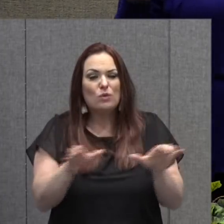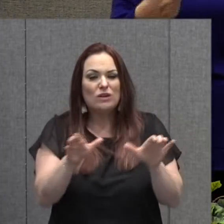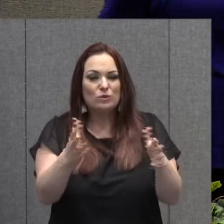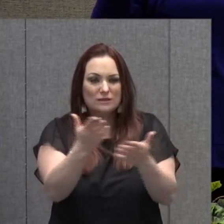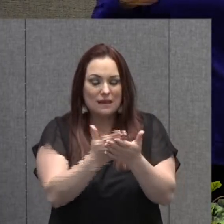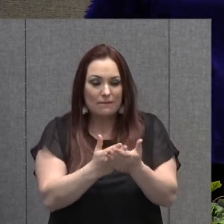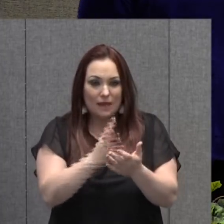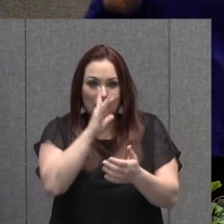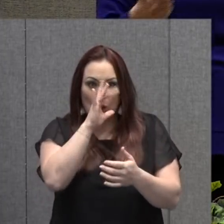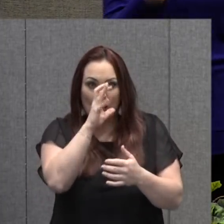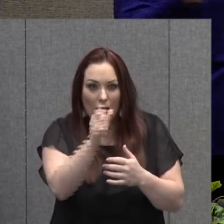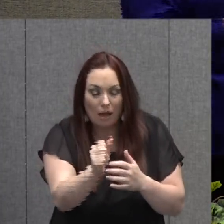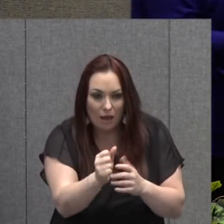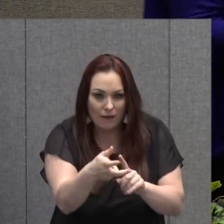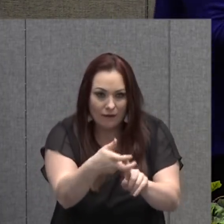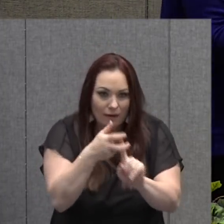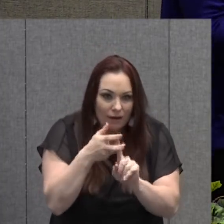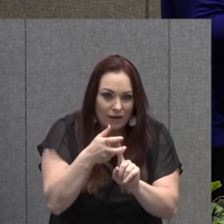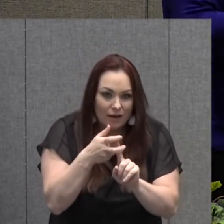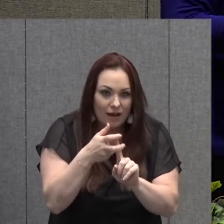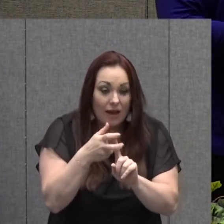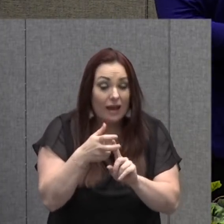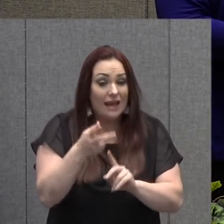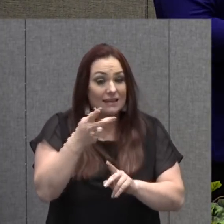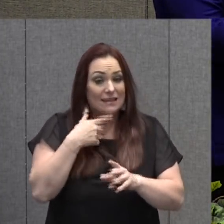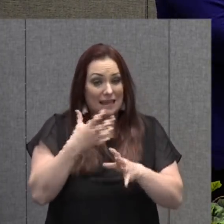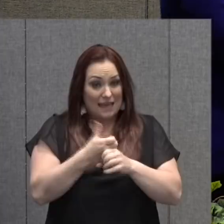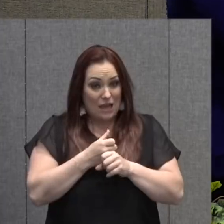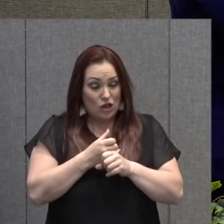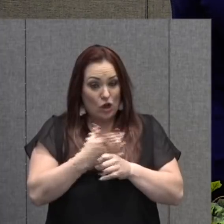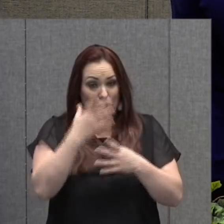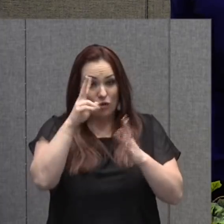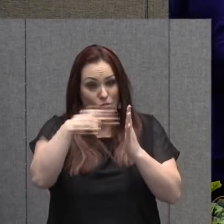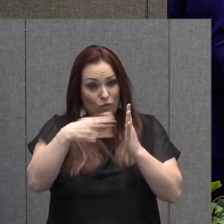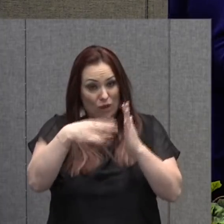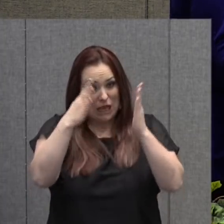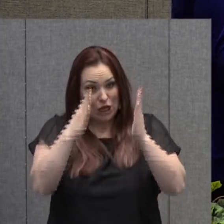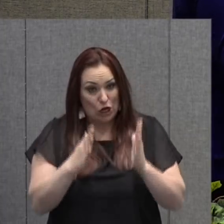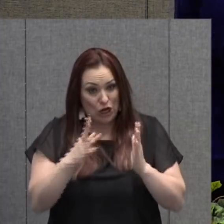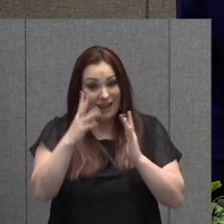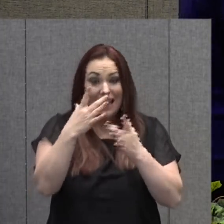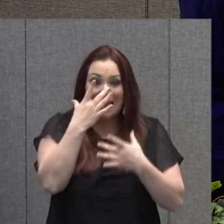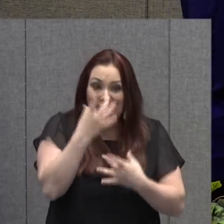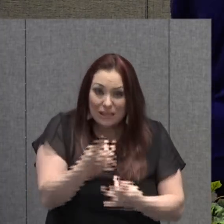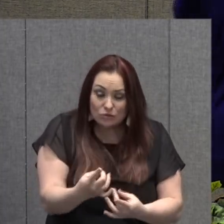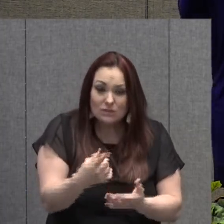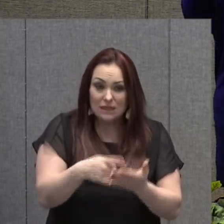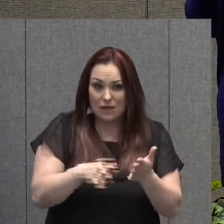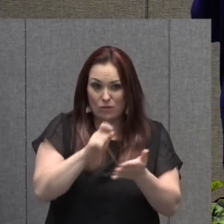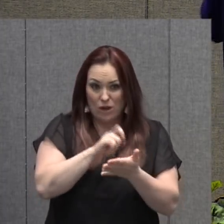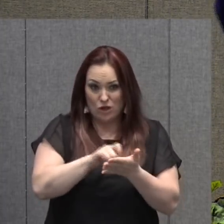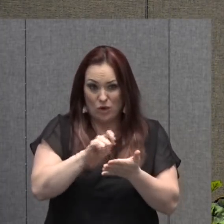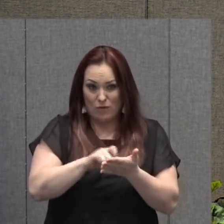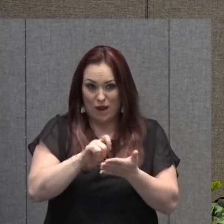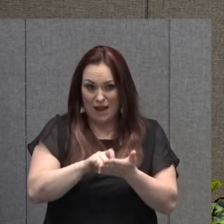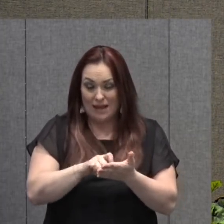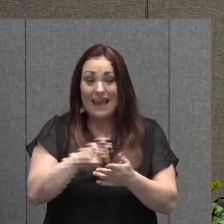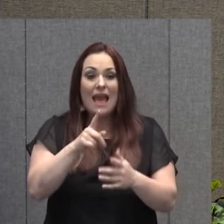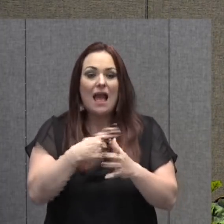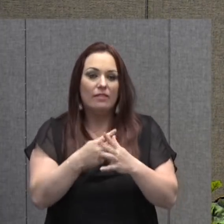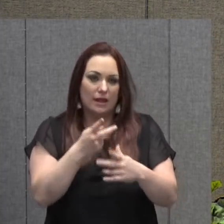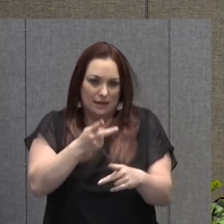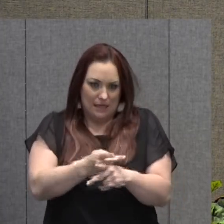keep reading what you're writing. Okay? The next thing is, my next event